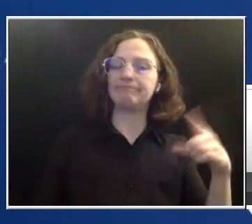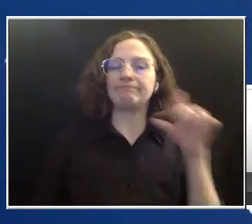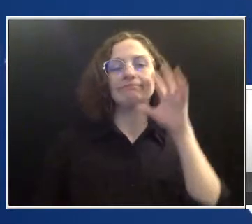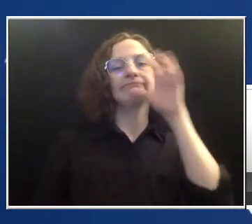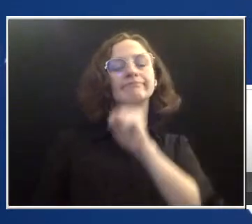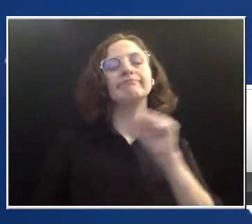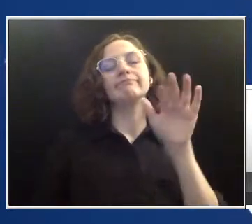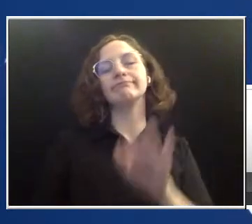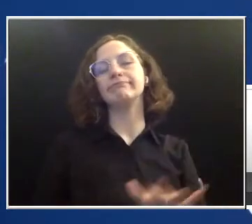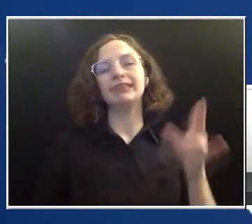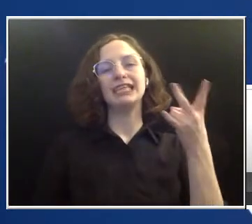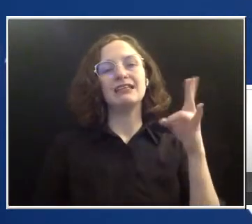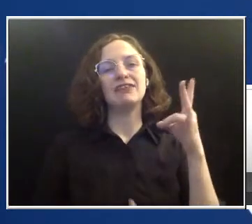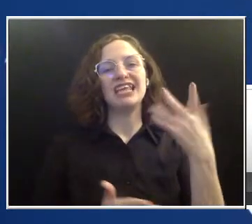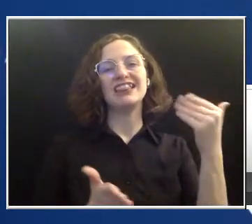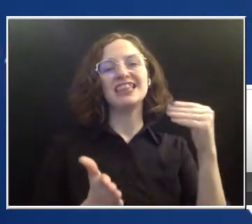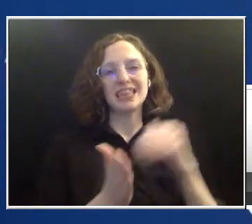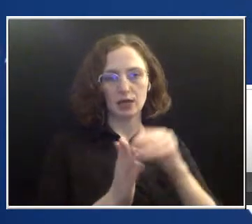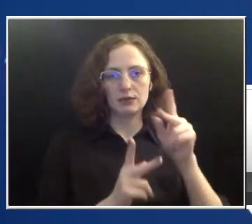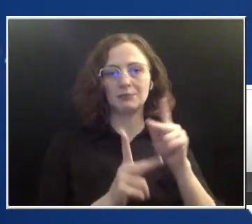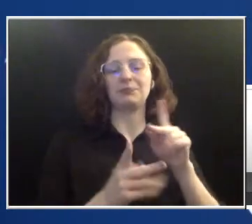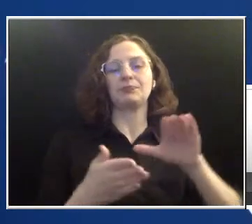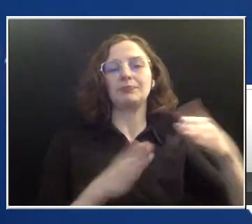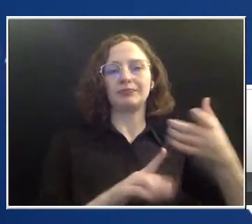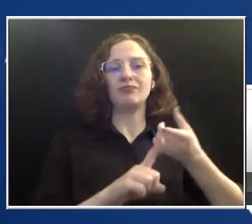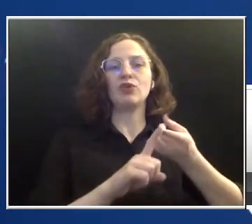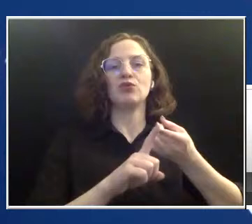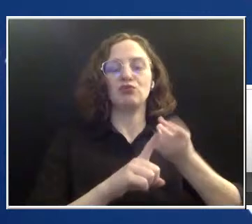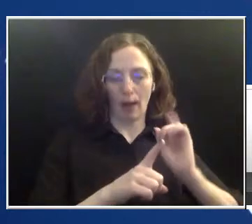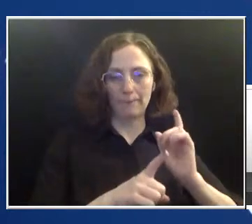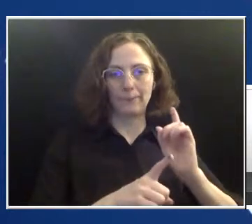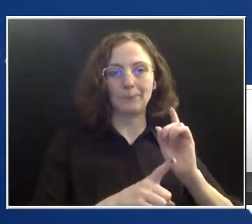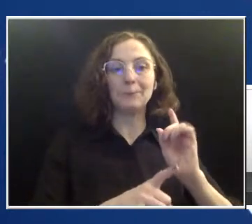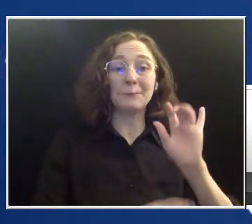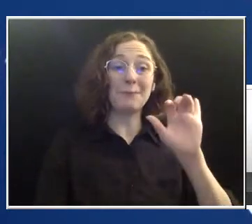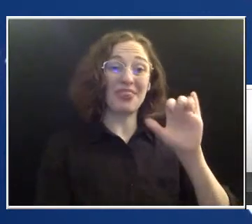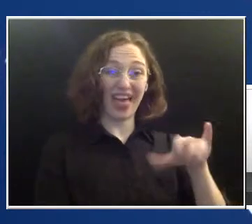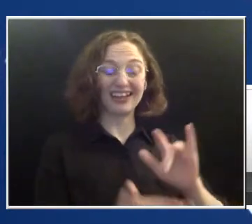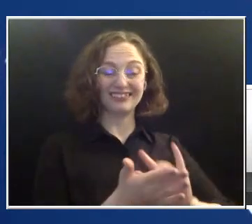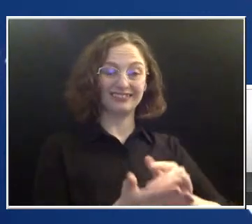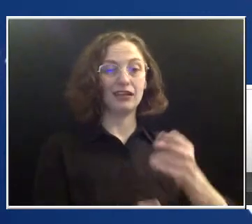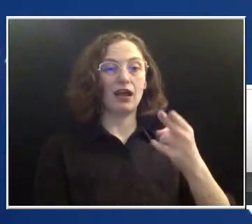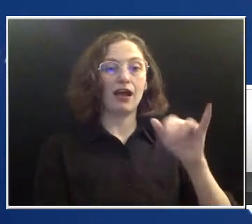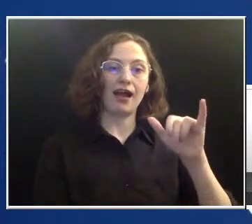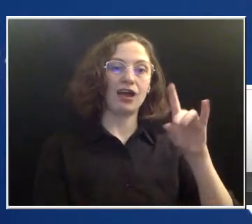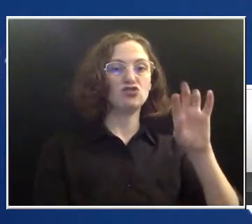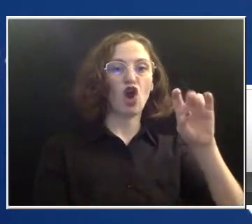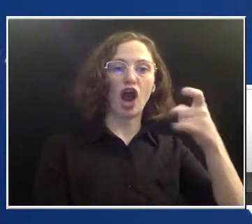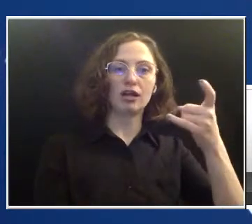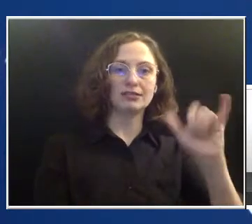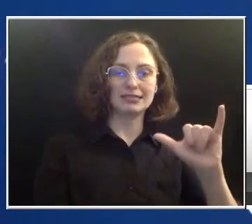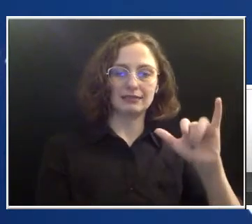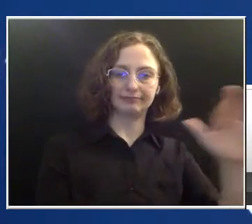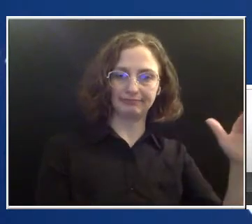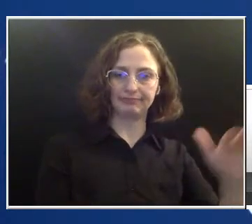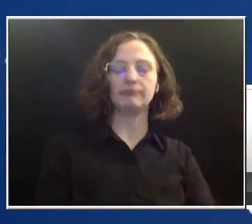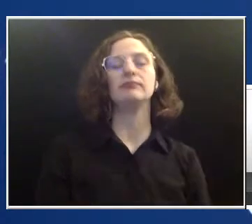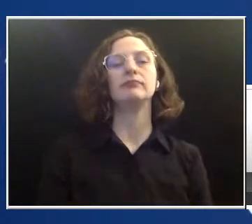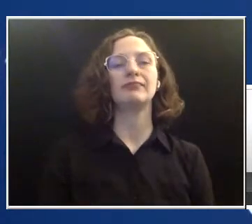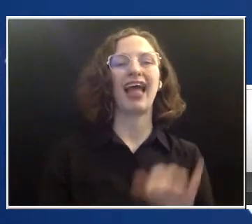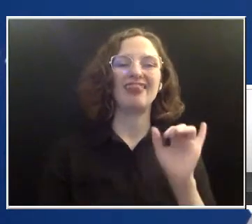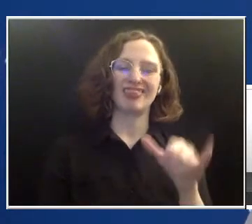17,000 deaths because of getting hydroxychloroquine. Now that was a range, that's the median area. The range was